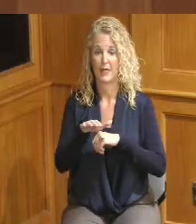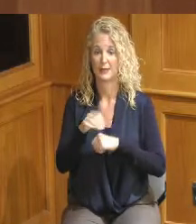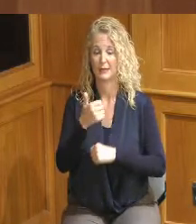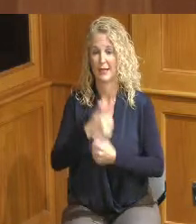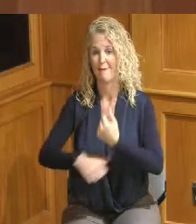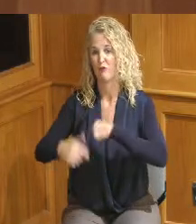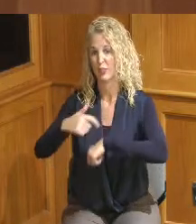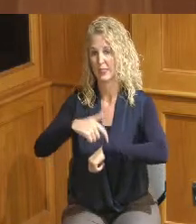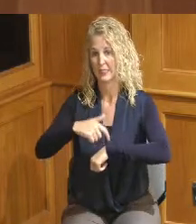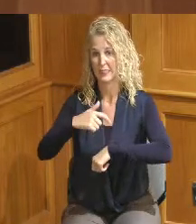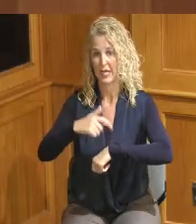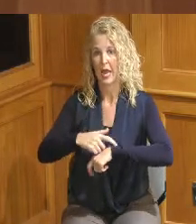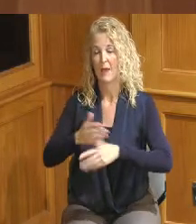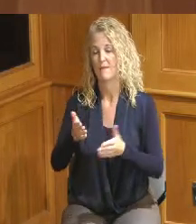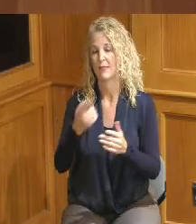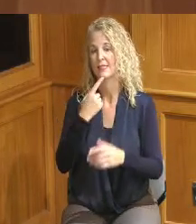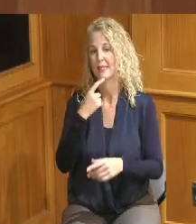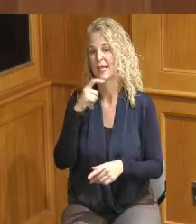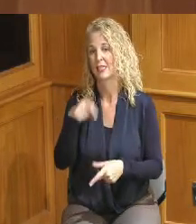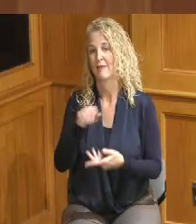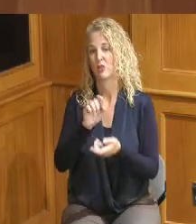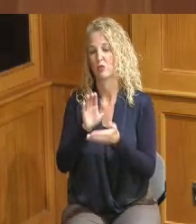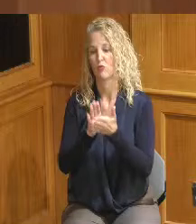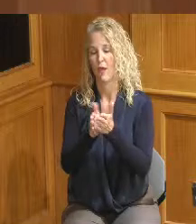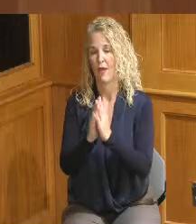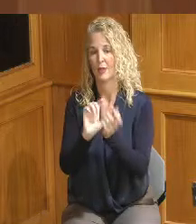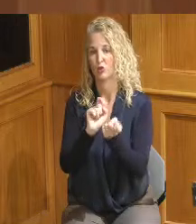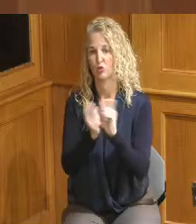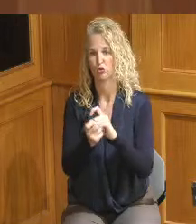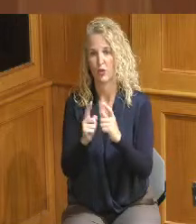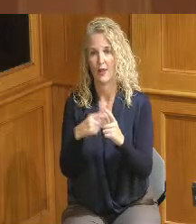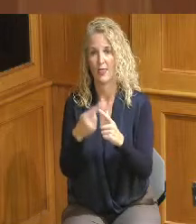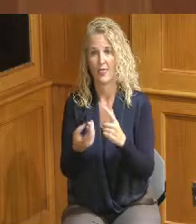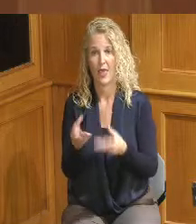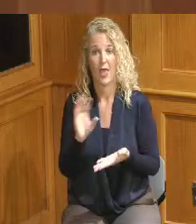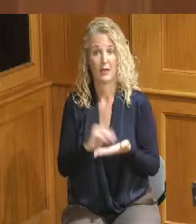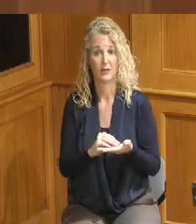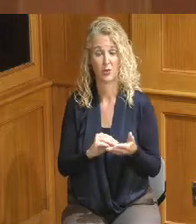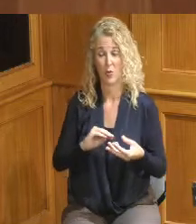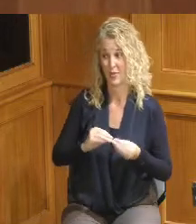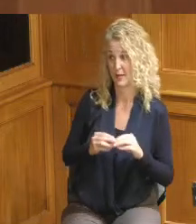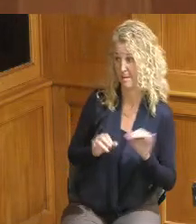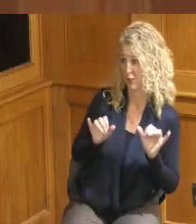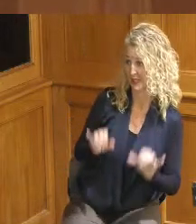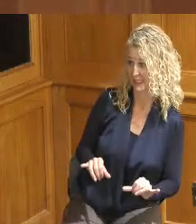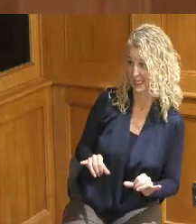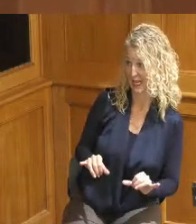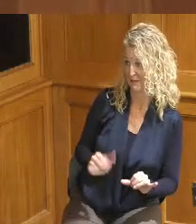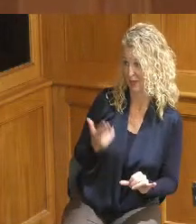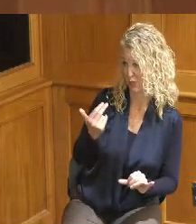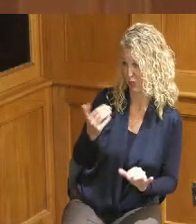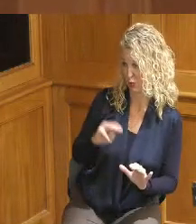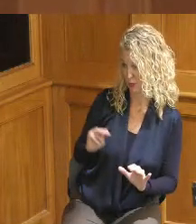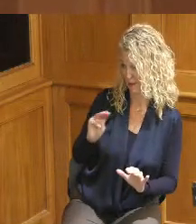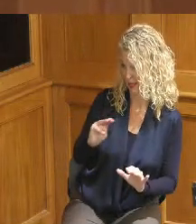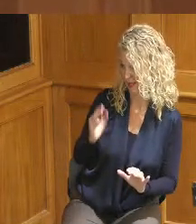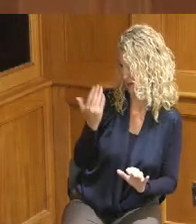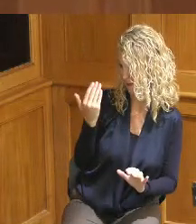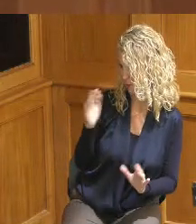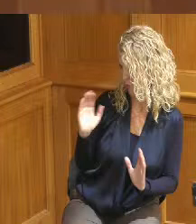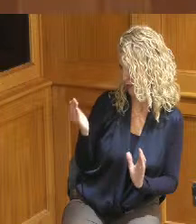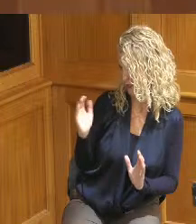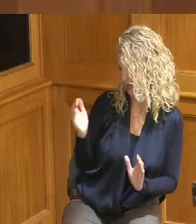time to revise it, and then it's an additional amount to be appropriate. So the numbers are the same, 13 million as it was